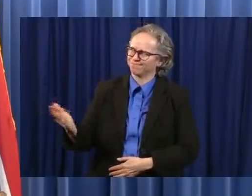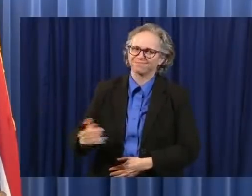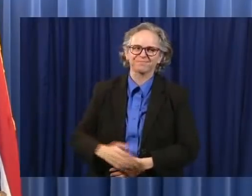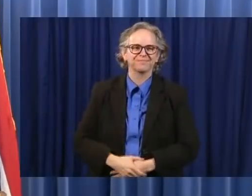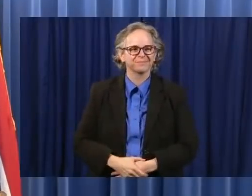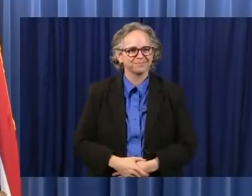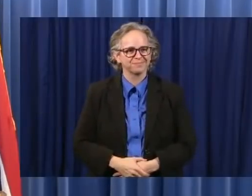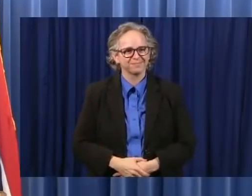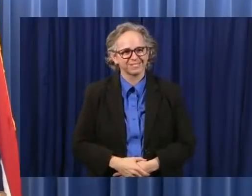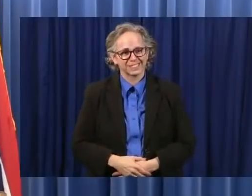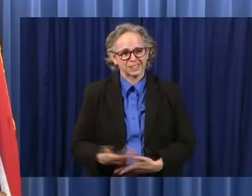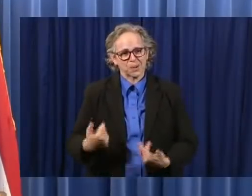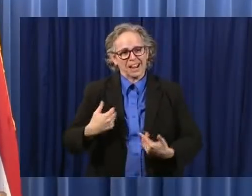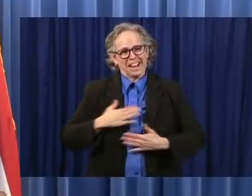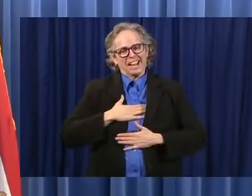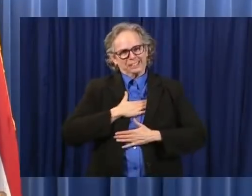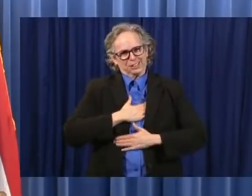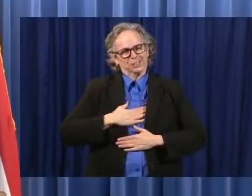we enjoy Copper a lot.